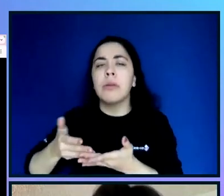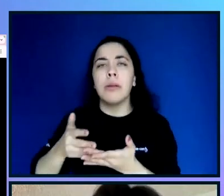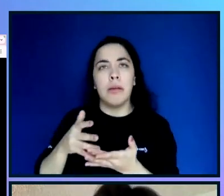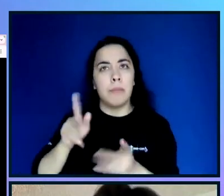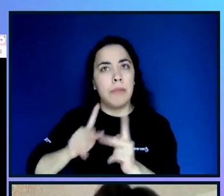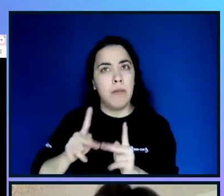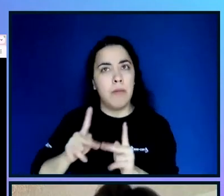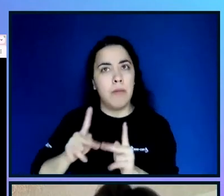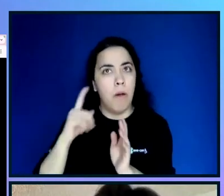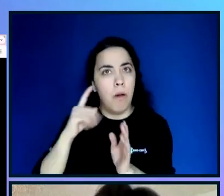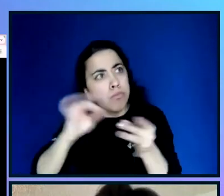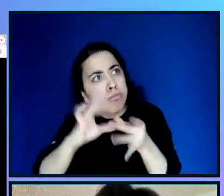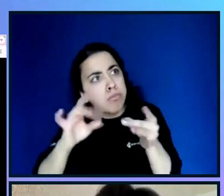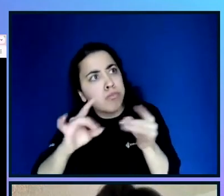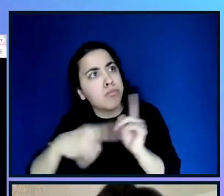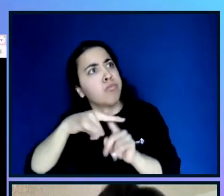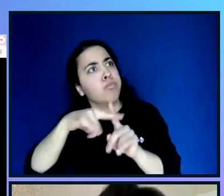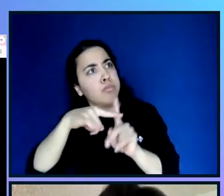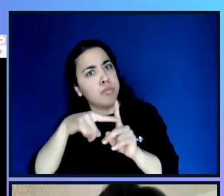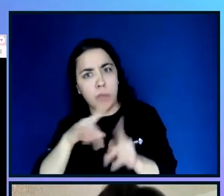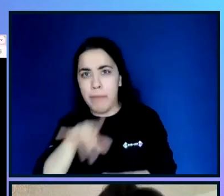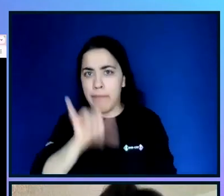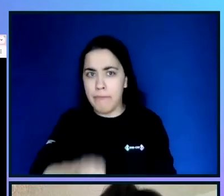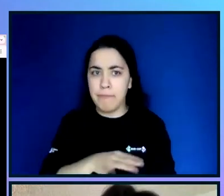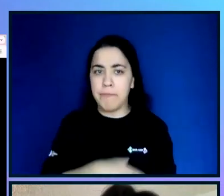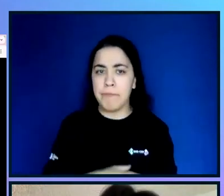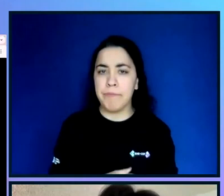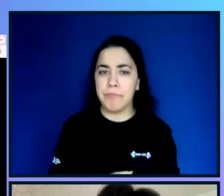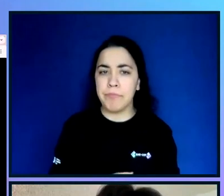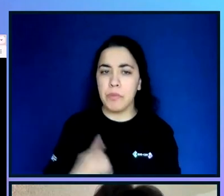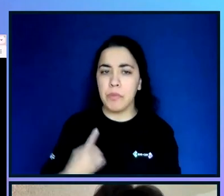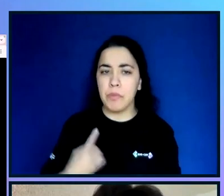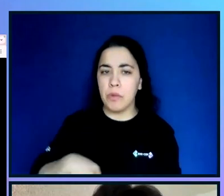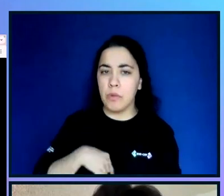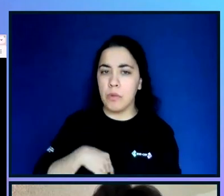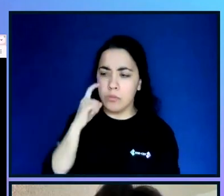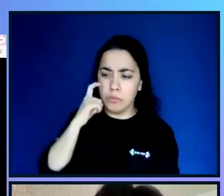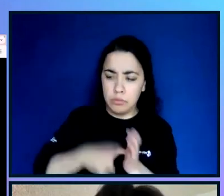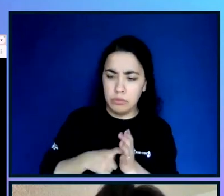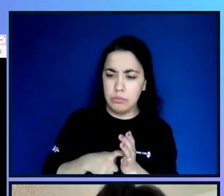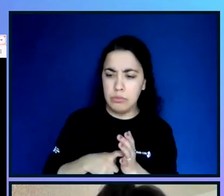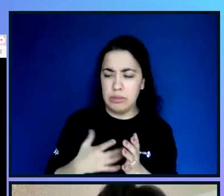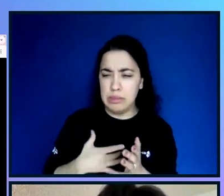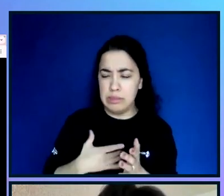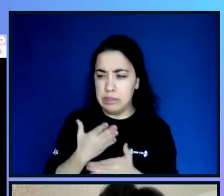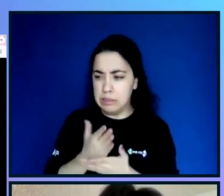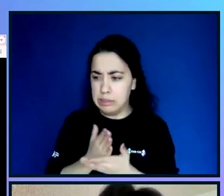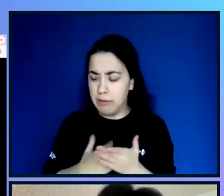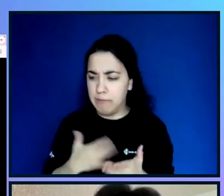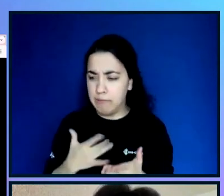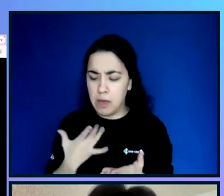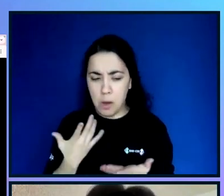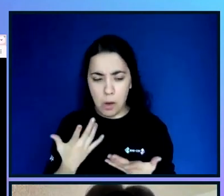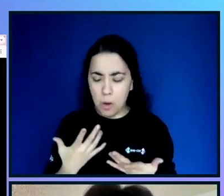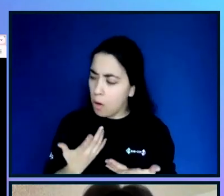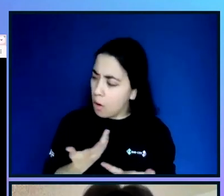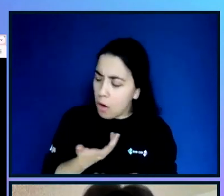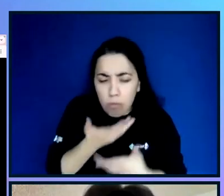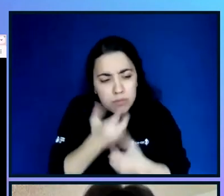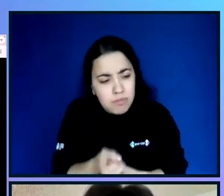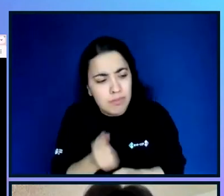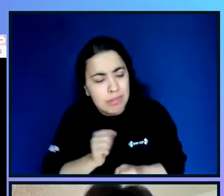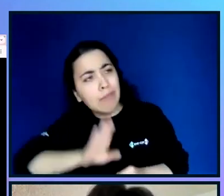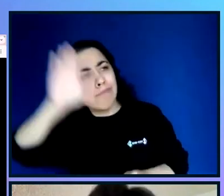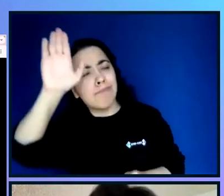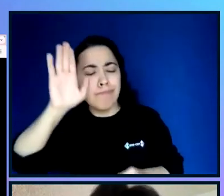well received. In addition, we saw that there were a lot of feelings of psychological safety and that the ability to ask